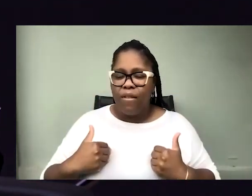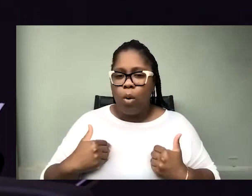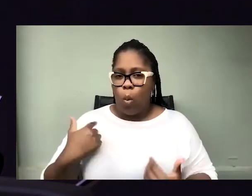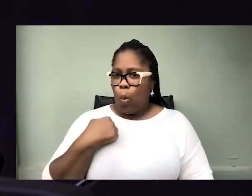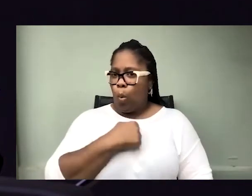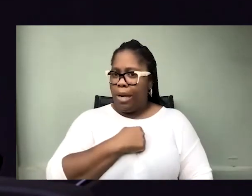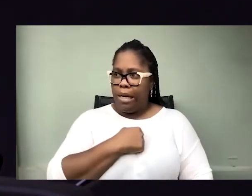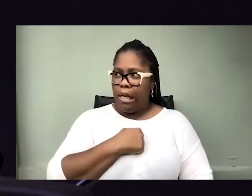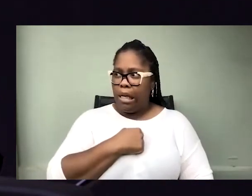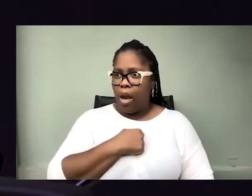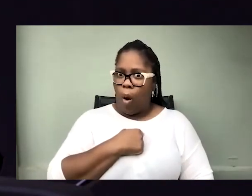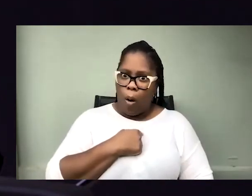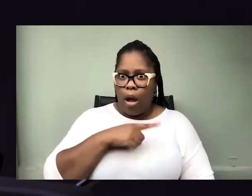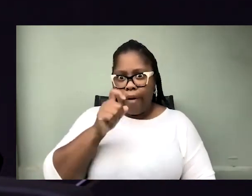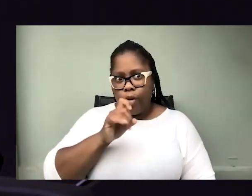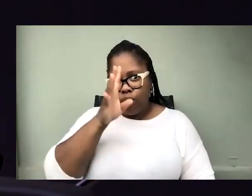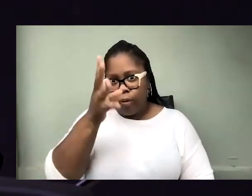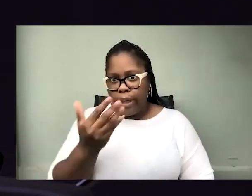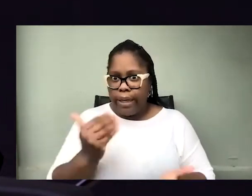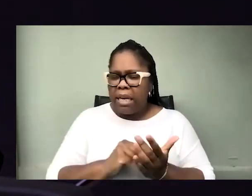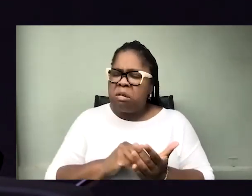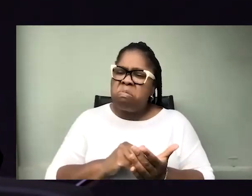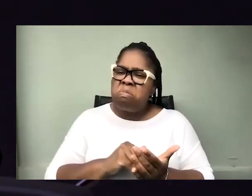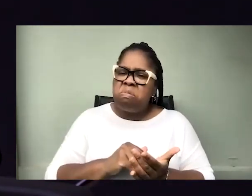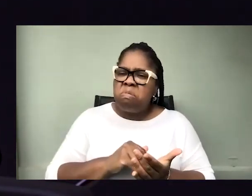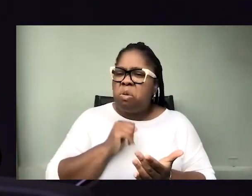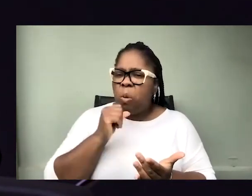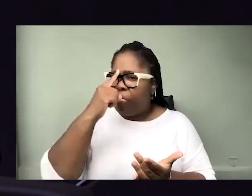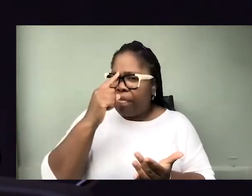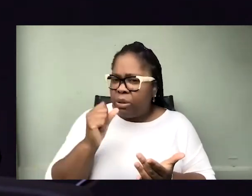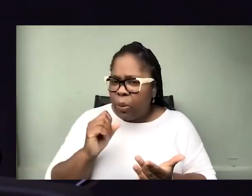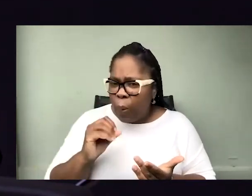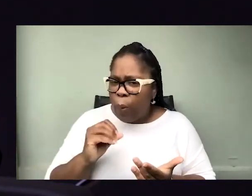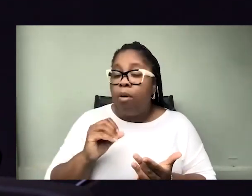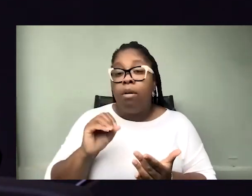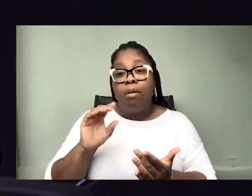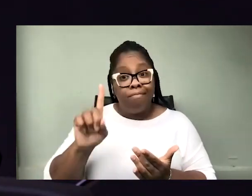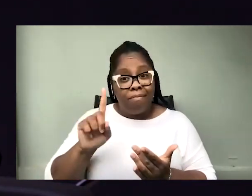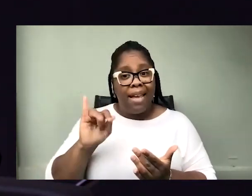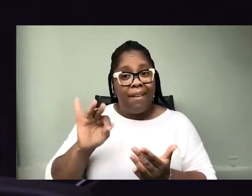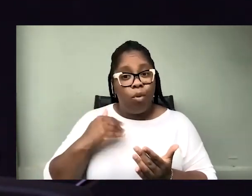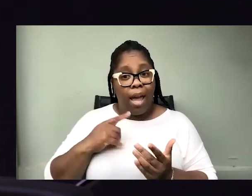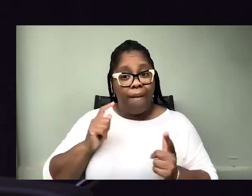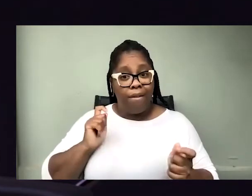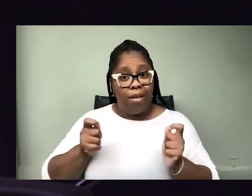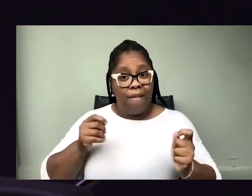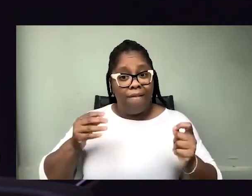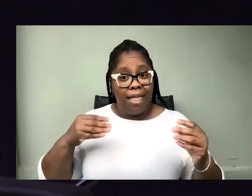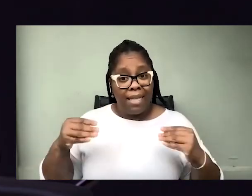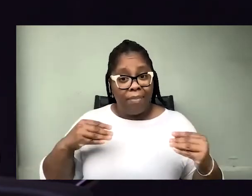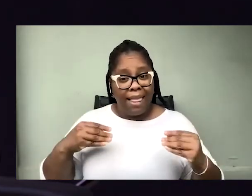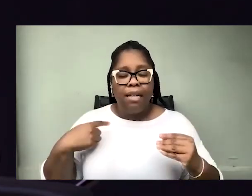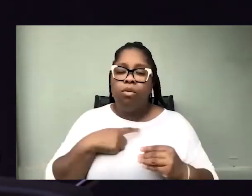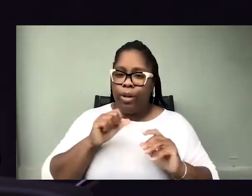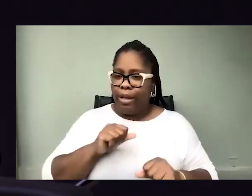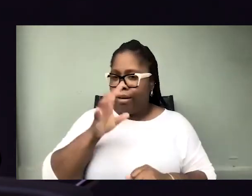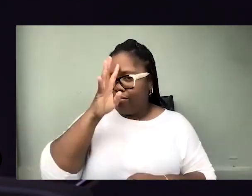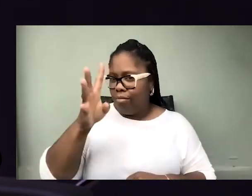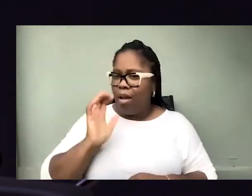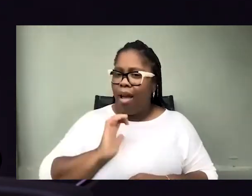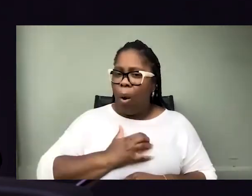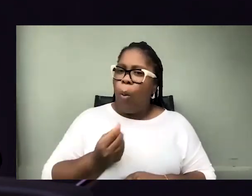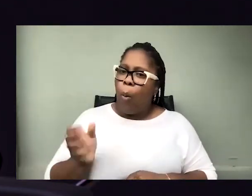we suspect we'll have to reinvent the wheel on, but if we do have flexibility, we will definitely design our own